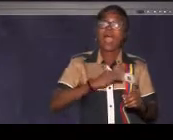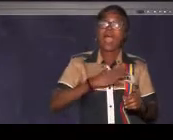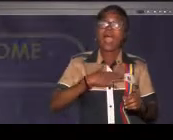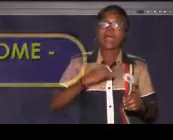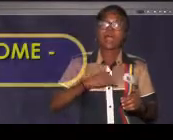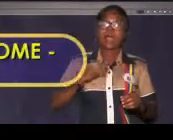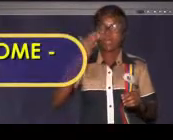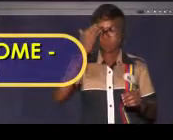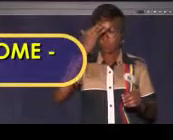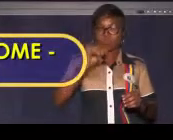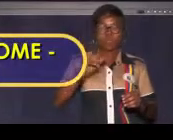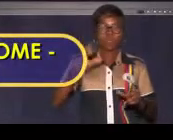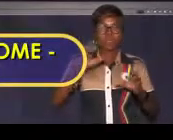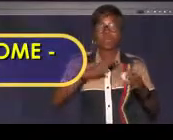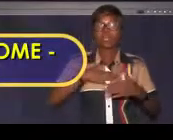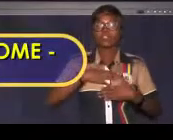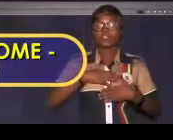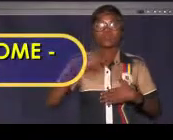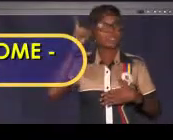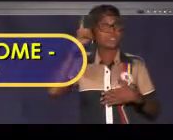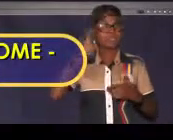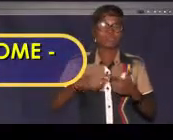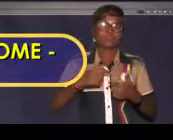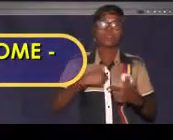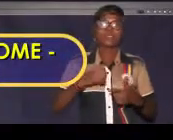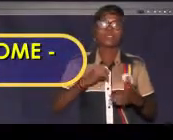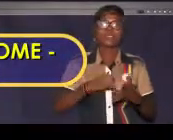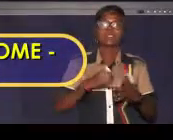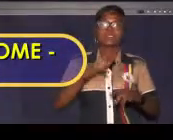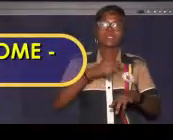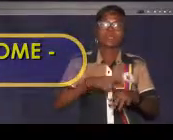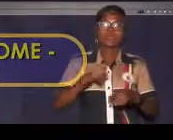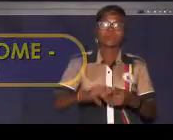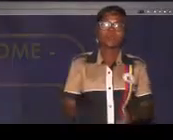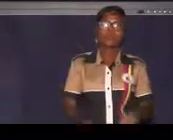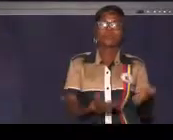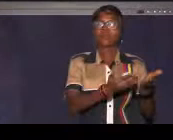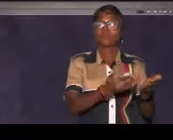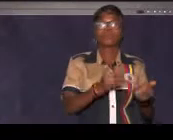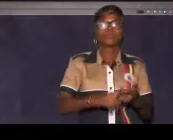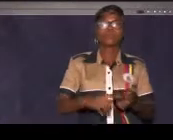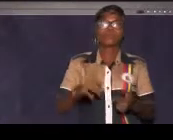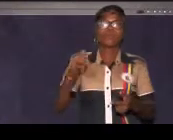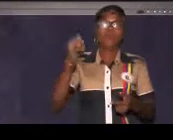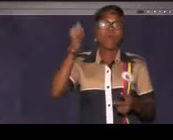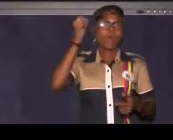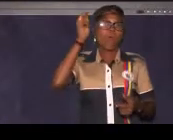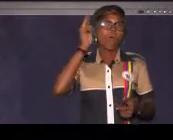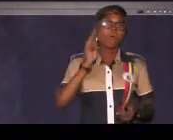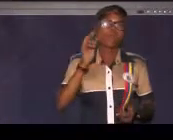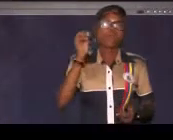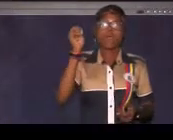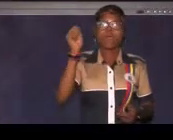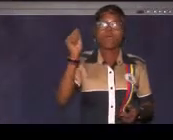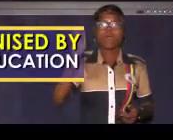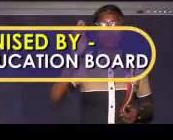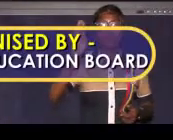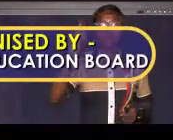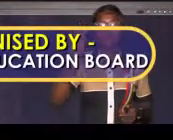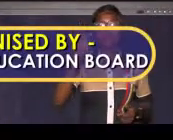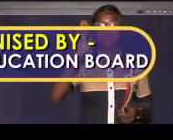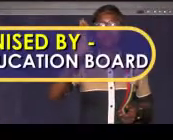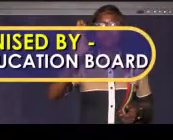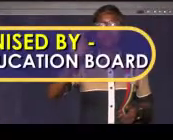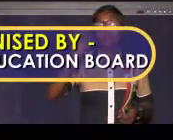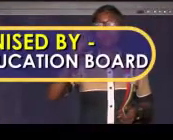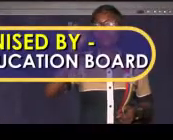teaching you, and I know you enjoyed listening to me. It's time to hand you over to Uncle Agbaje, the